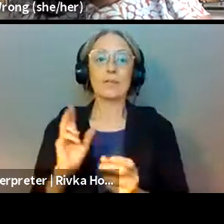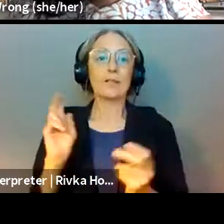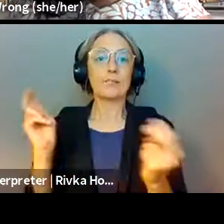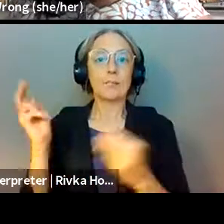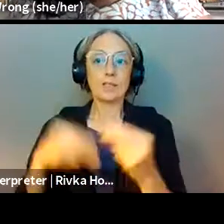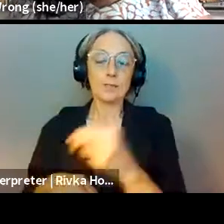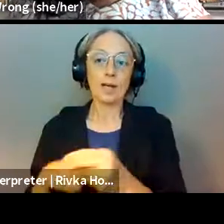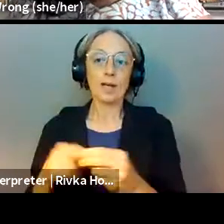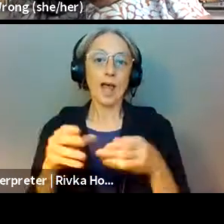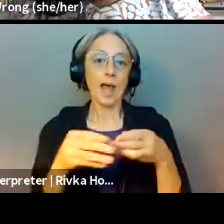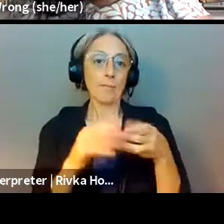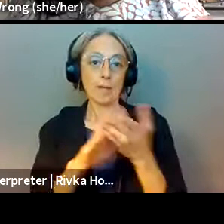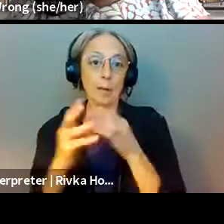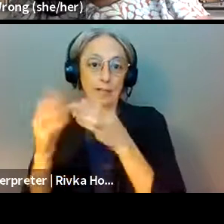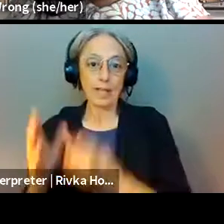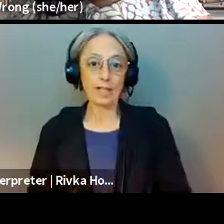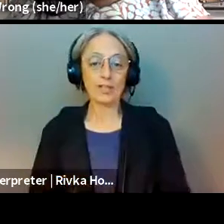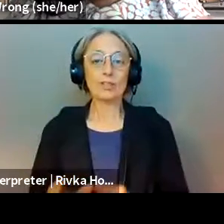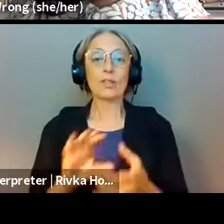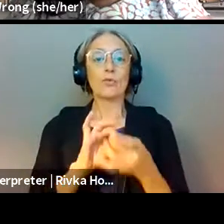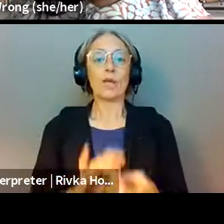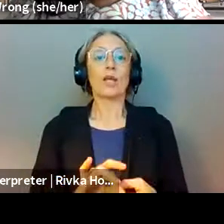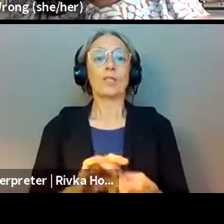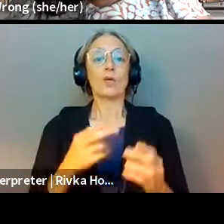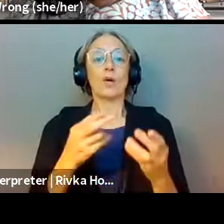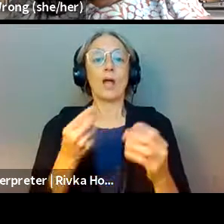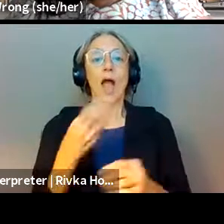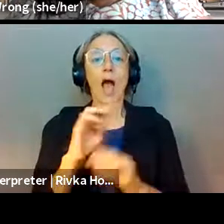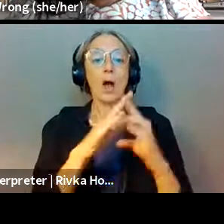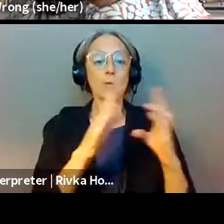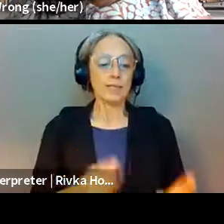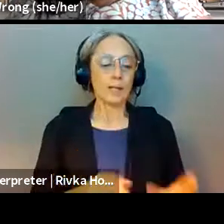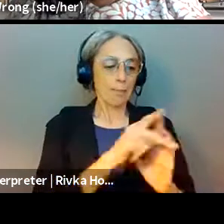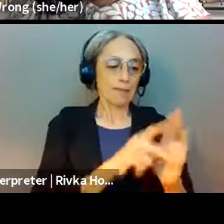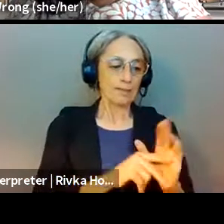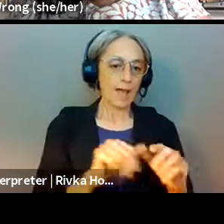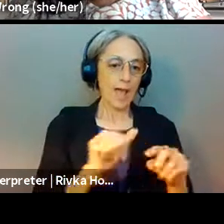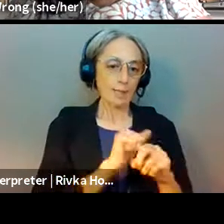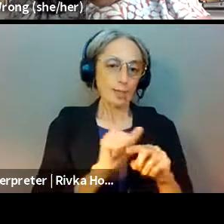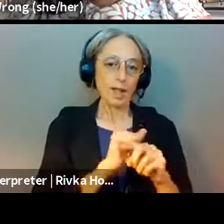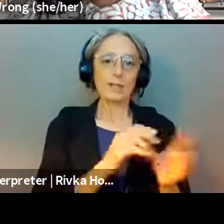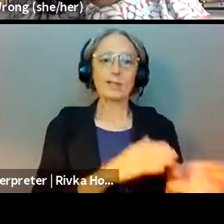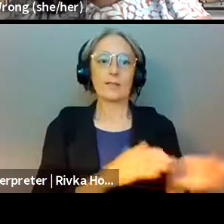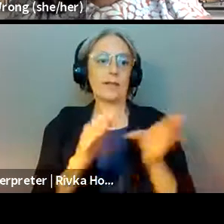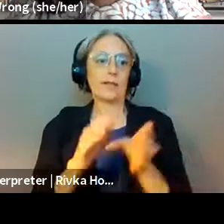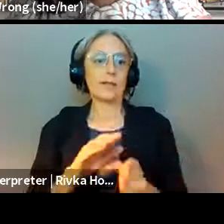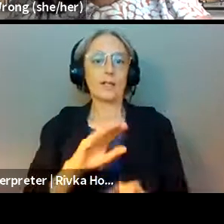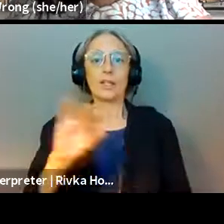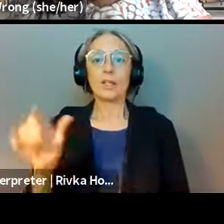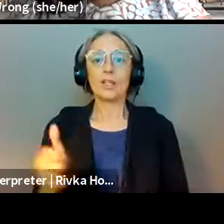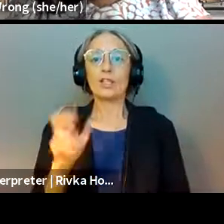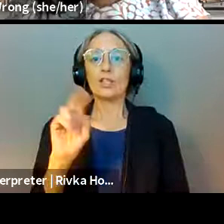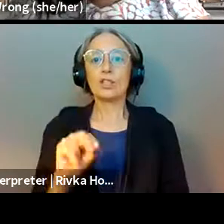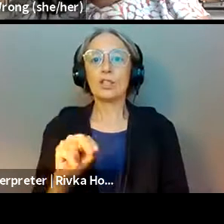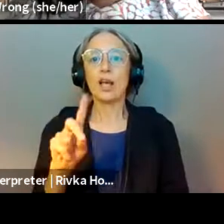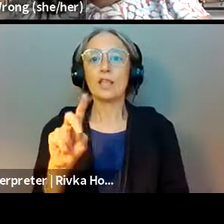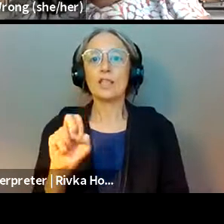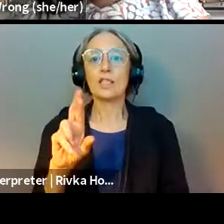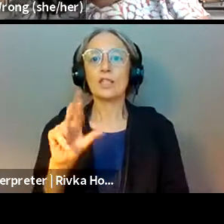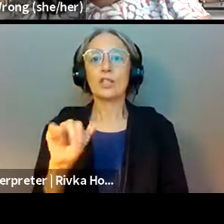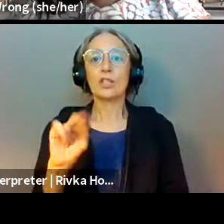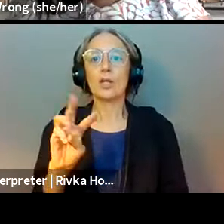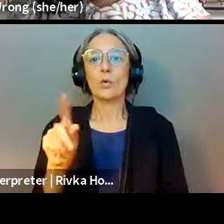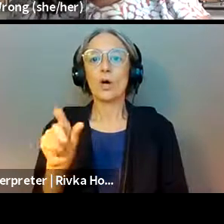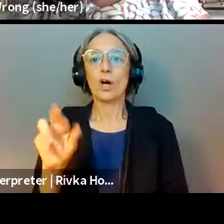across housing, policy, and practice. Next, we have Jen Deerenwater. Jen is a